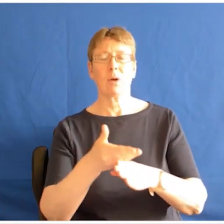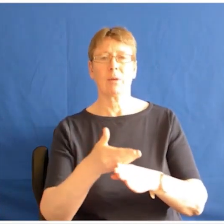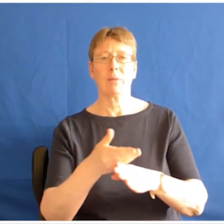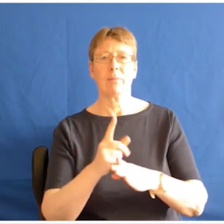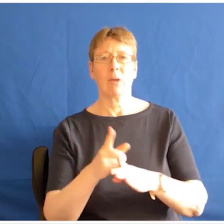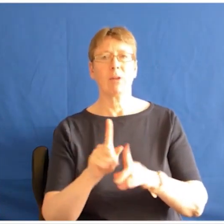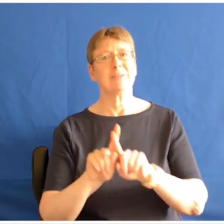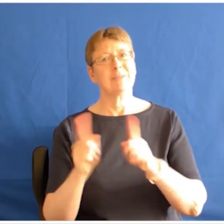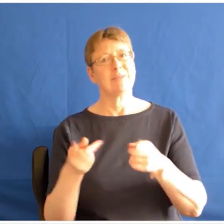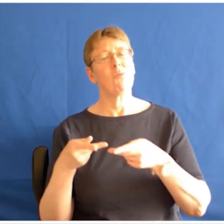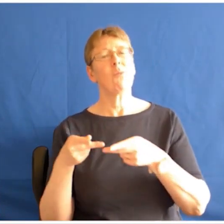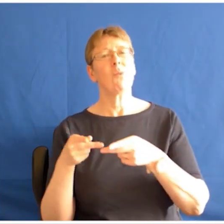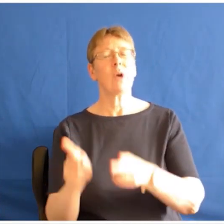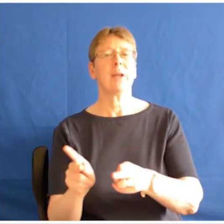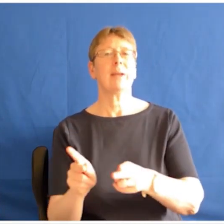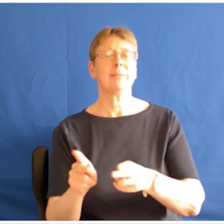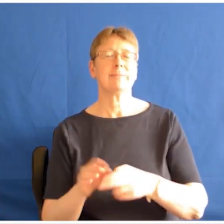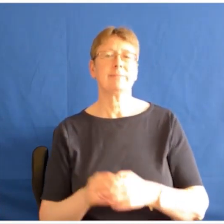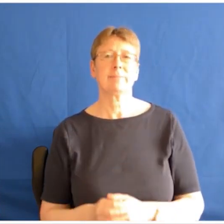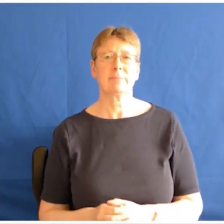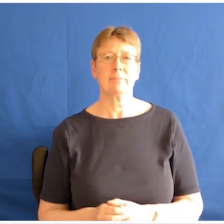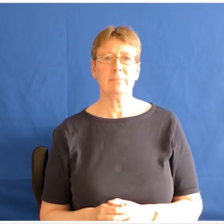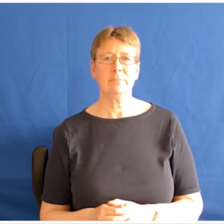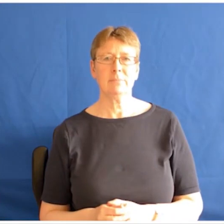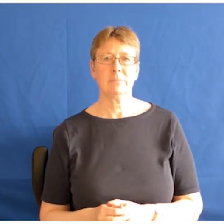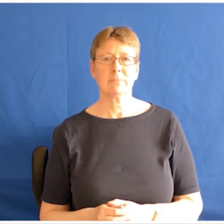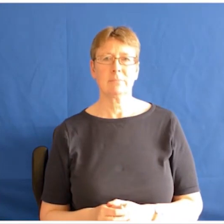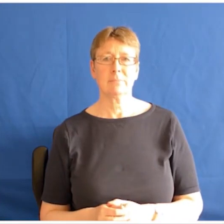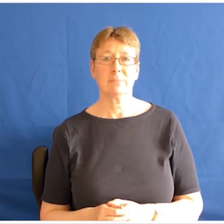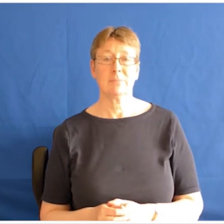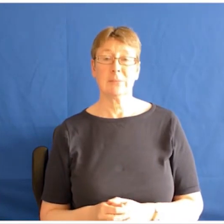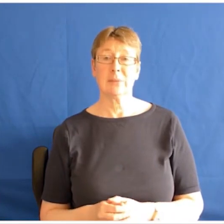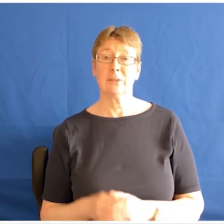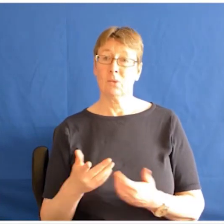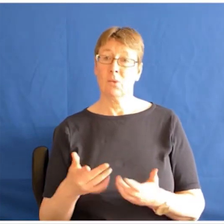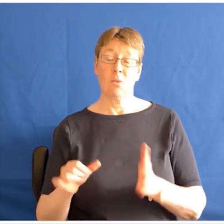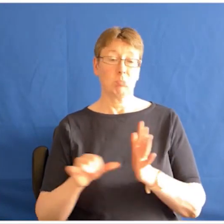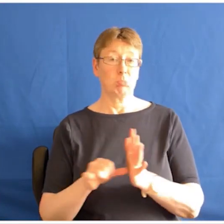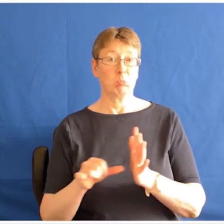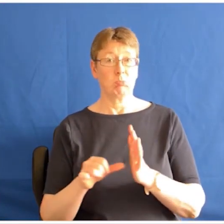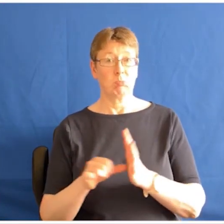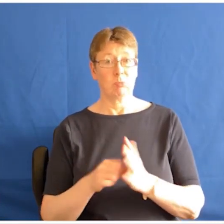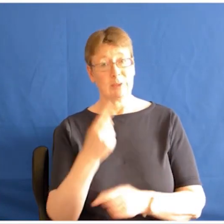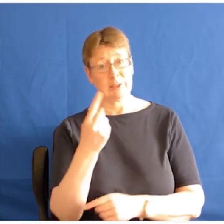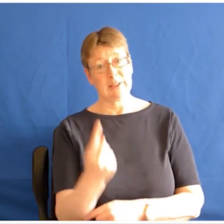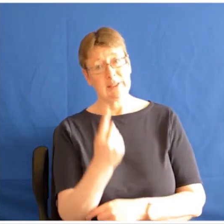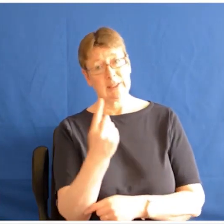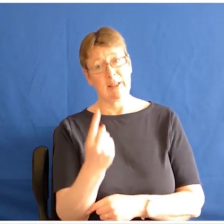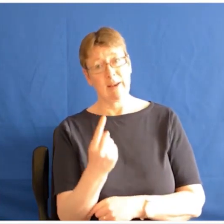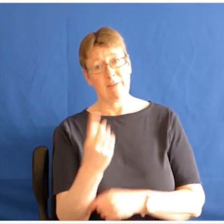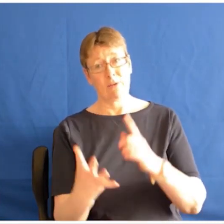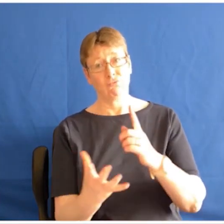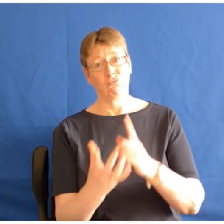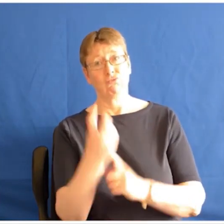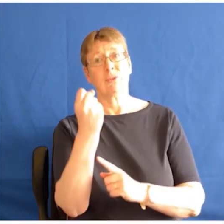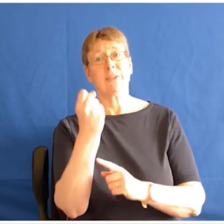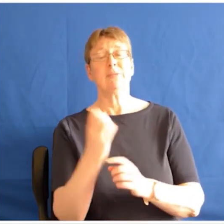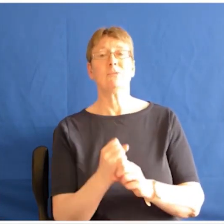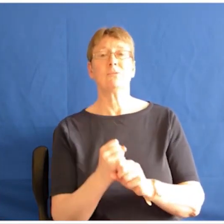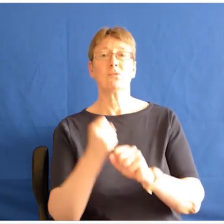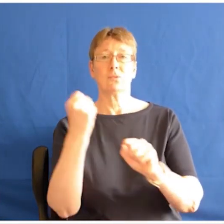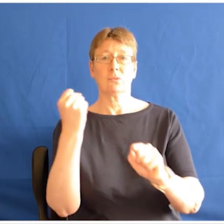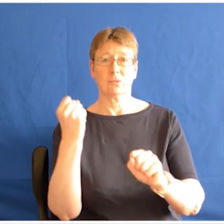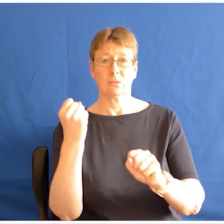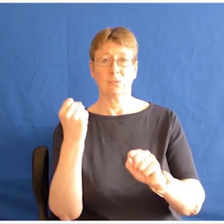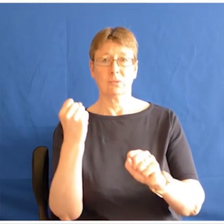function, albeit in a very different way. And despite all of the difficulties, you have made it to this very special day, your graduation